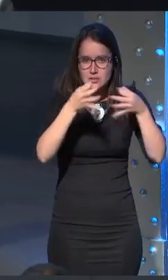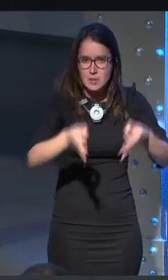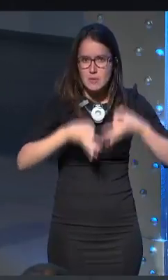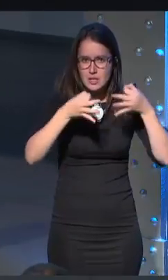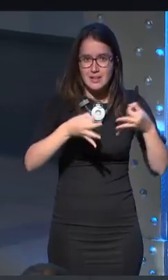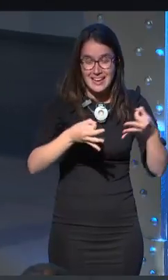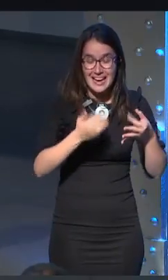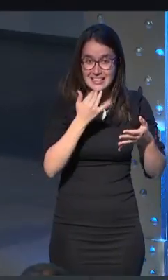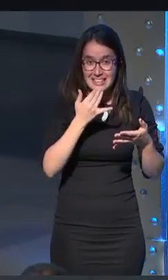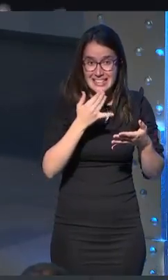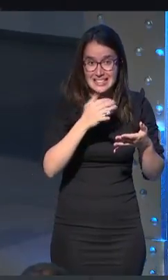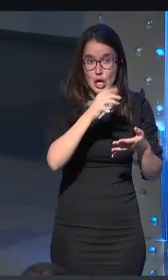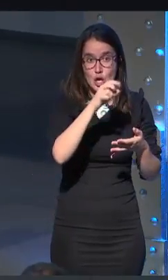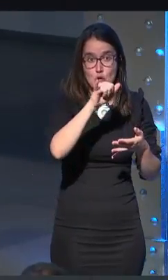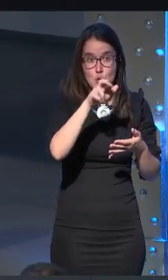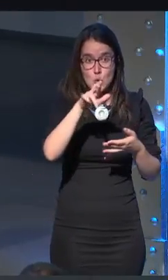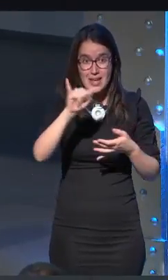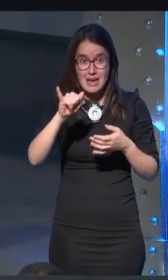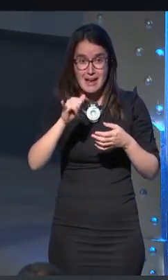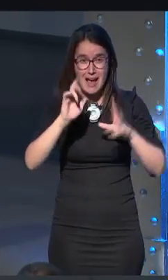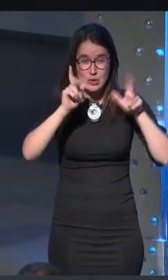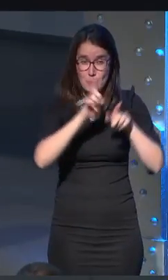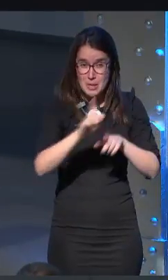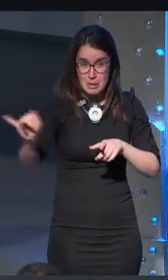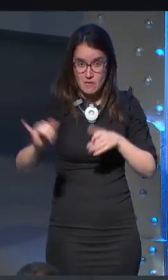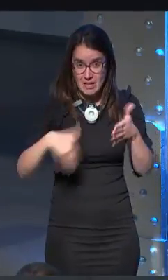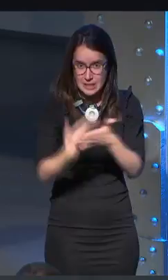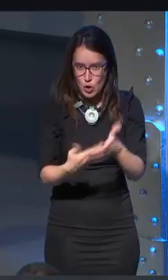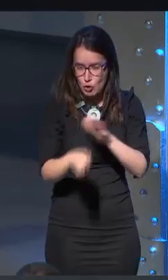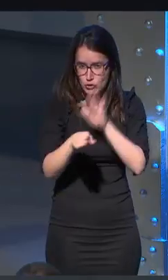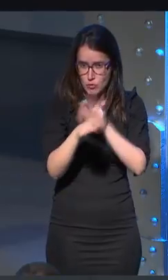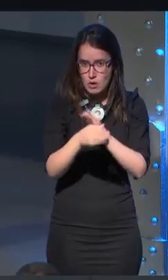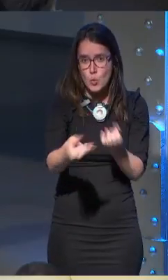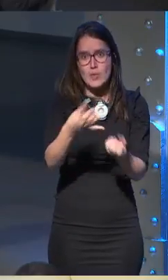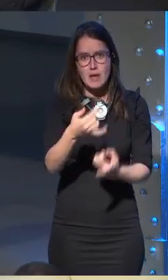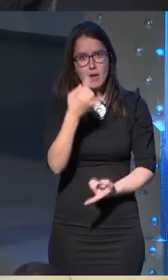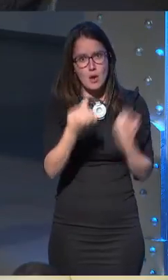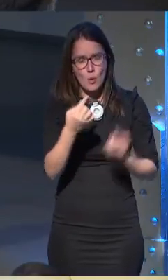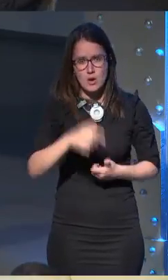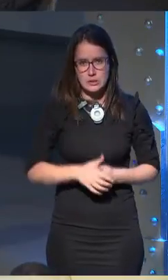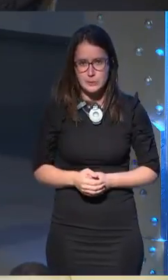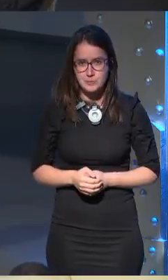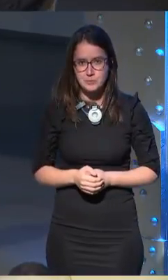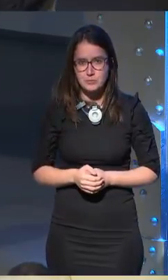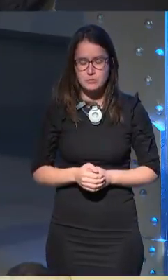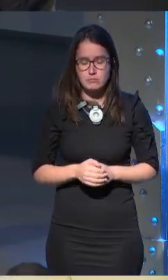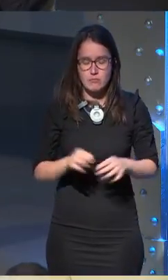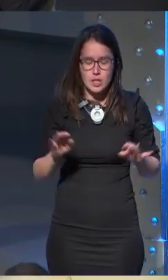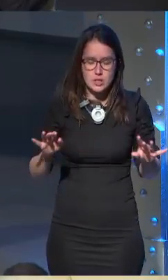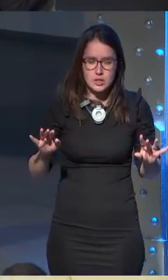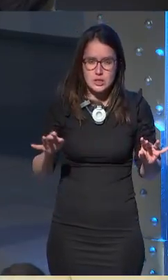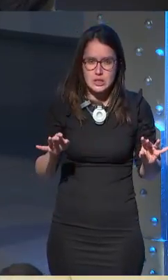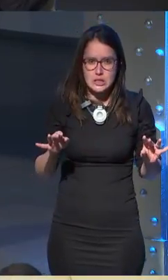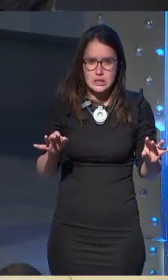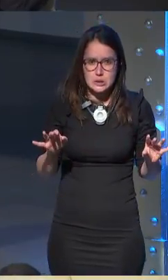Mission after mission, I think from Yuri Gagarin, they're doing the same thing. Can you tell us about these traditions, so to say? I don't have